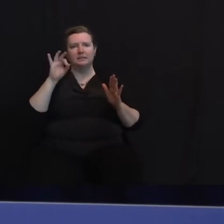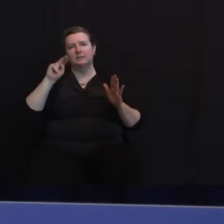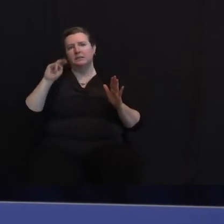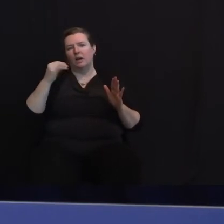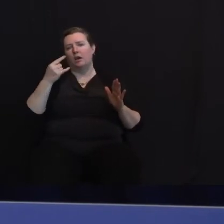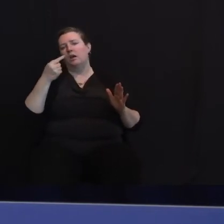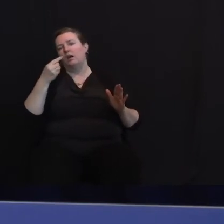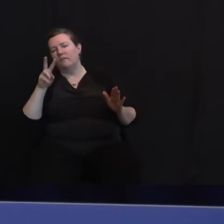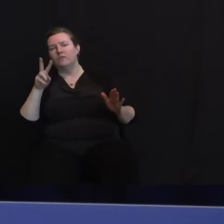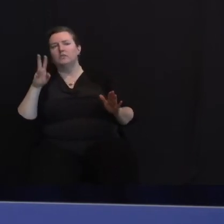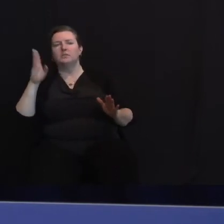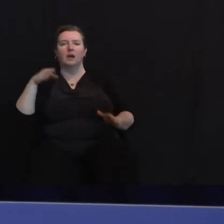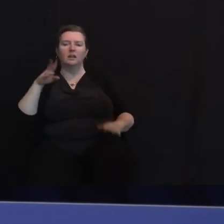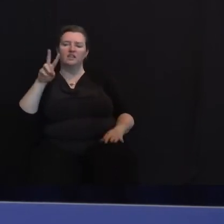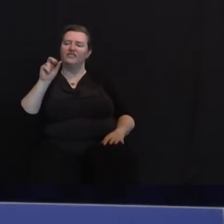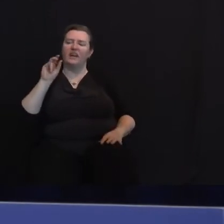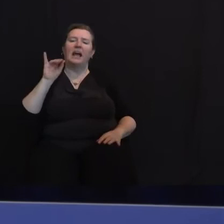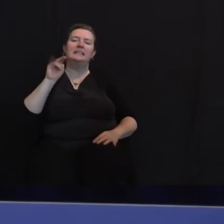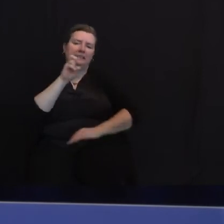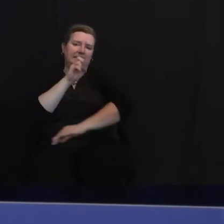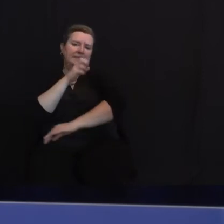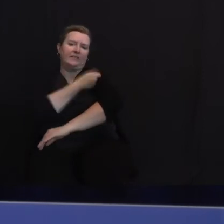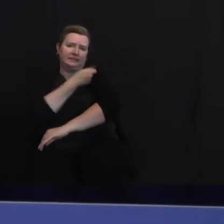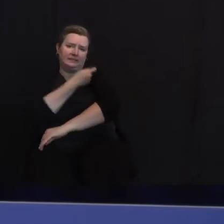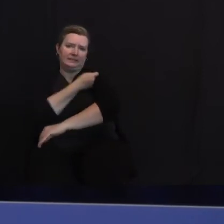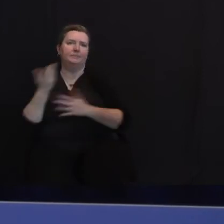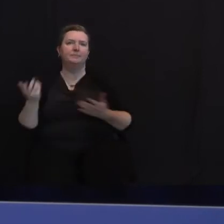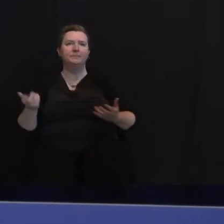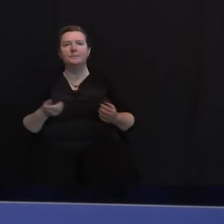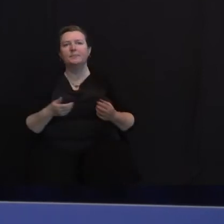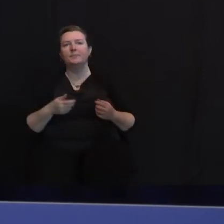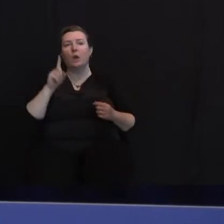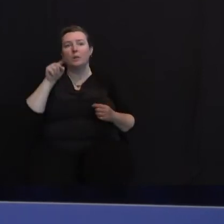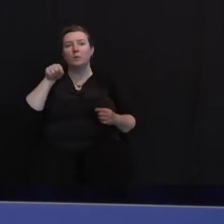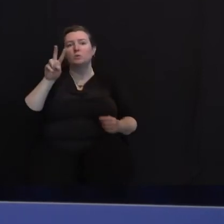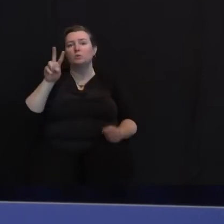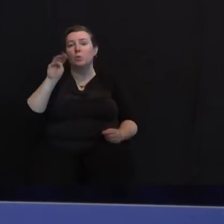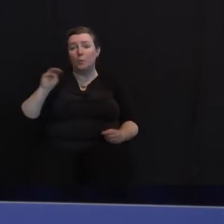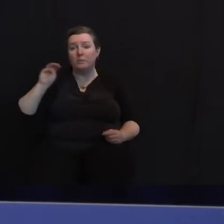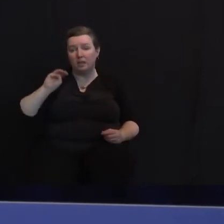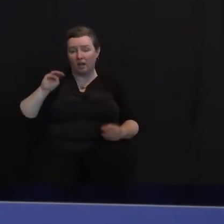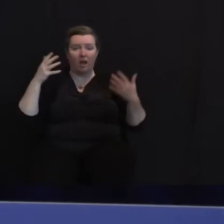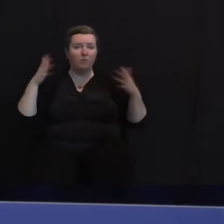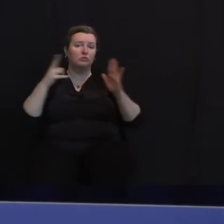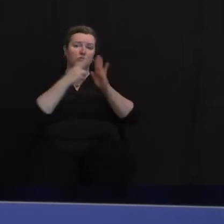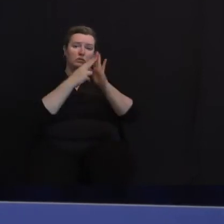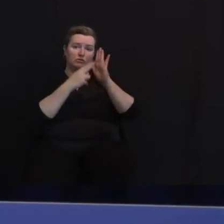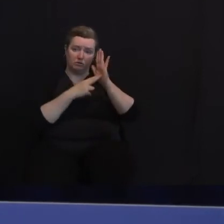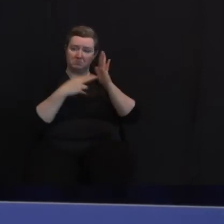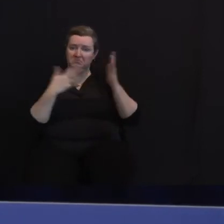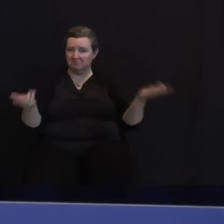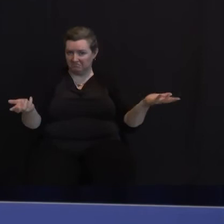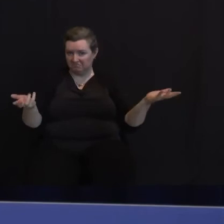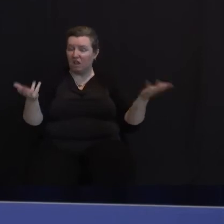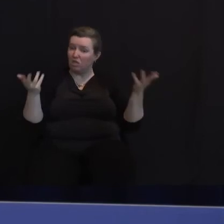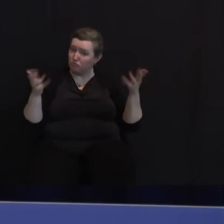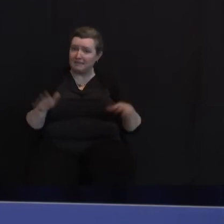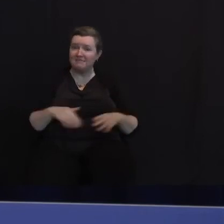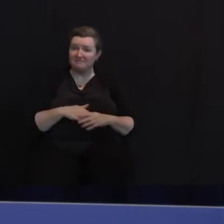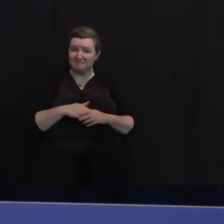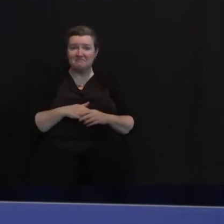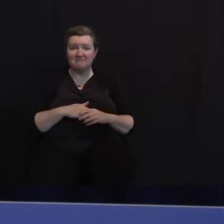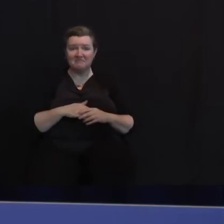covid19.nj.gov/vaccine. There are already 1.2 million individuals in New Jersey pre-registered. There